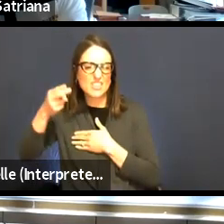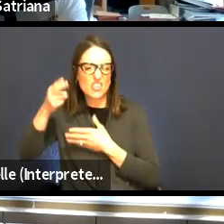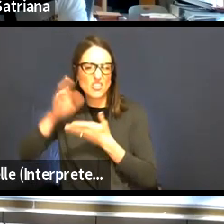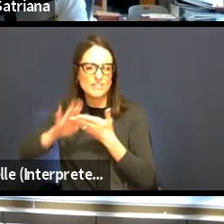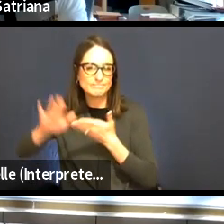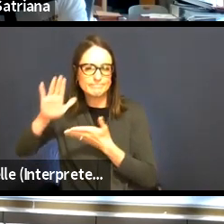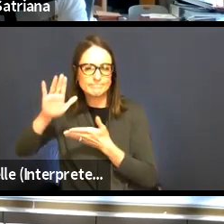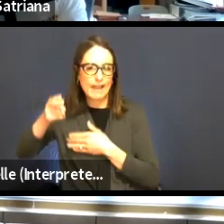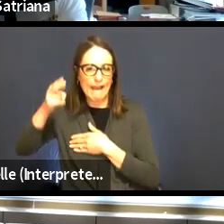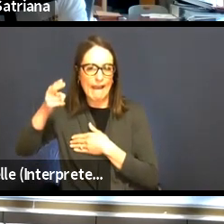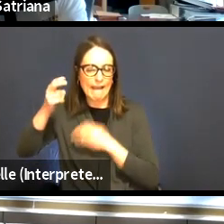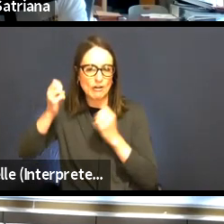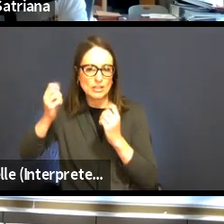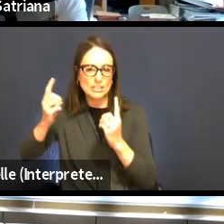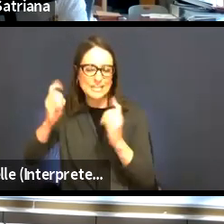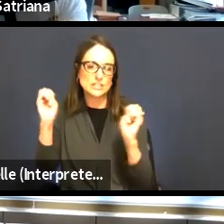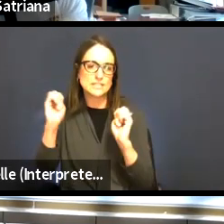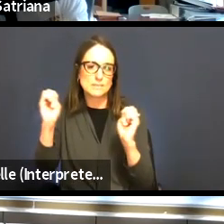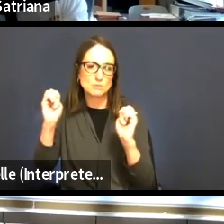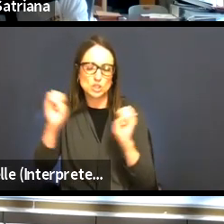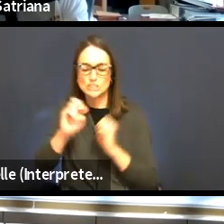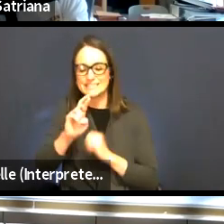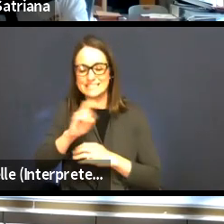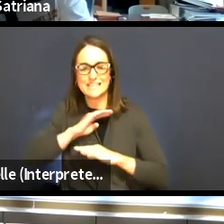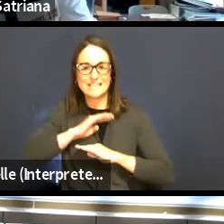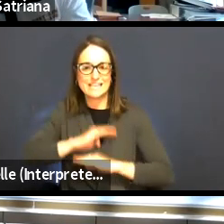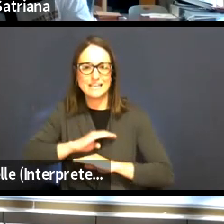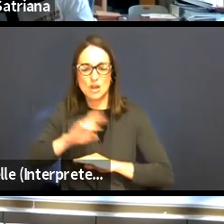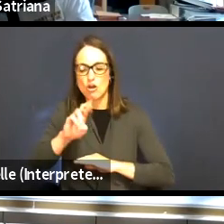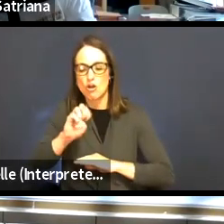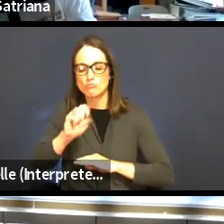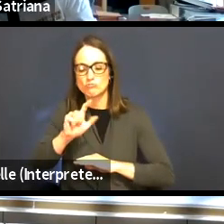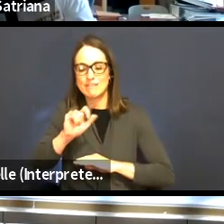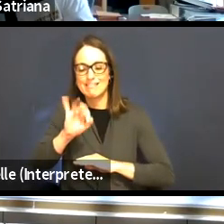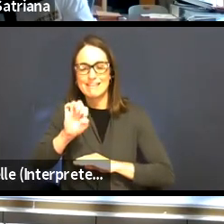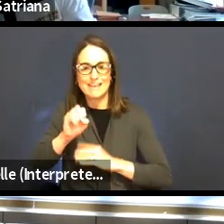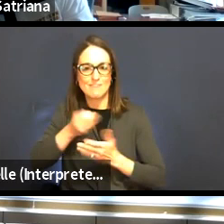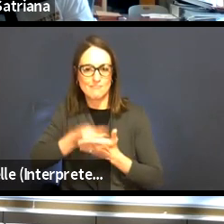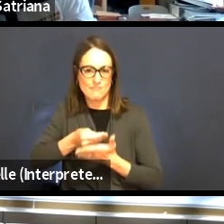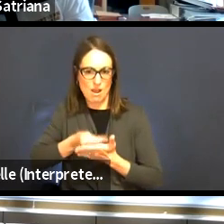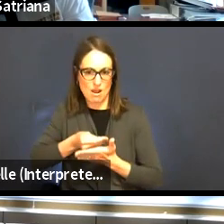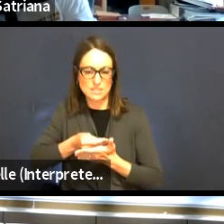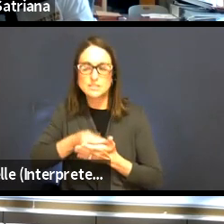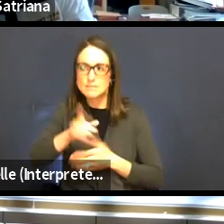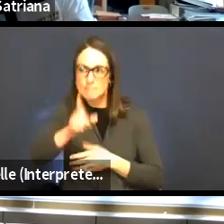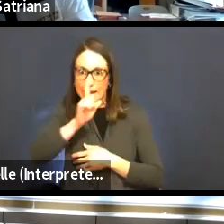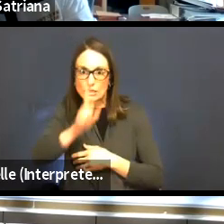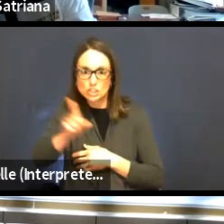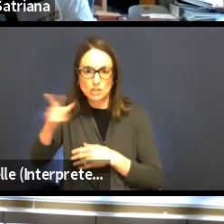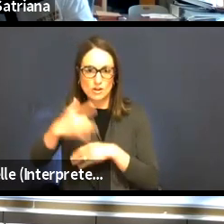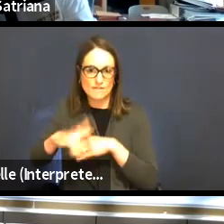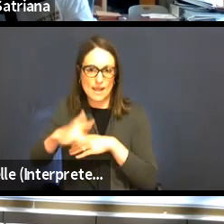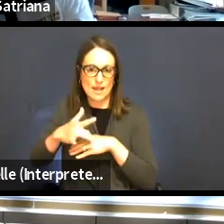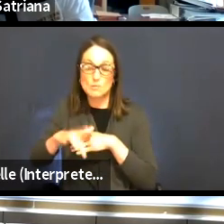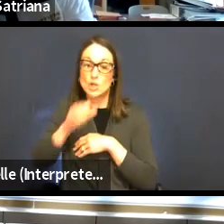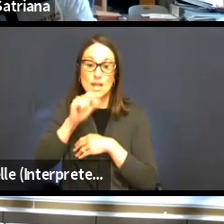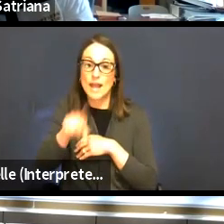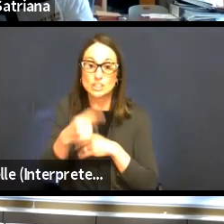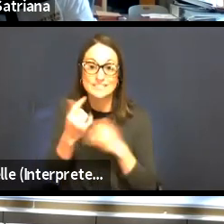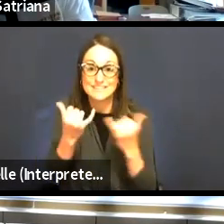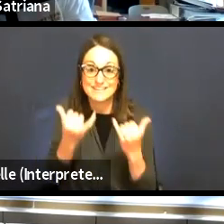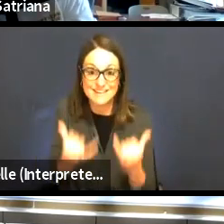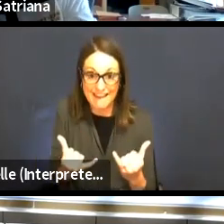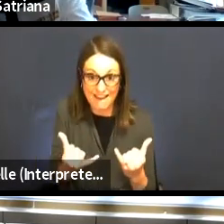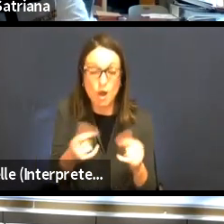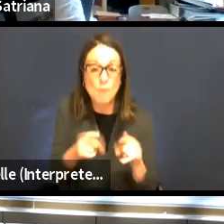relief funds, emergency relief funds for students, the 1.2 million, was make sure that it was available not just now, but also